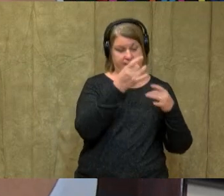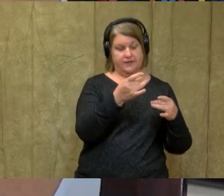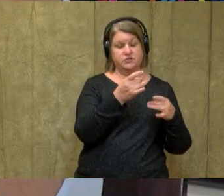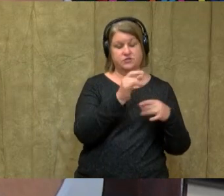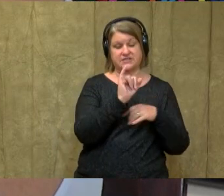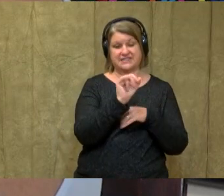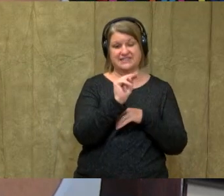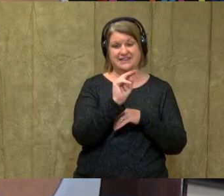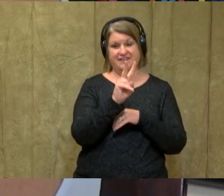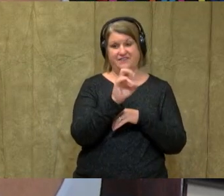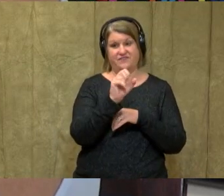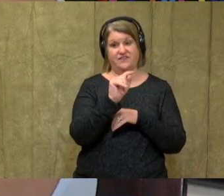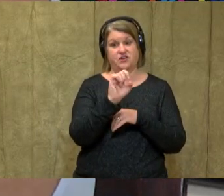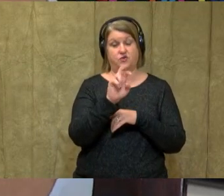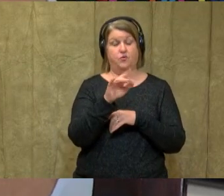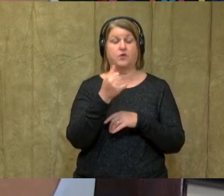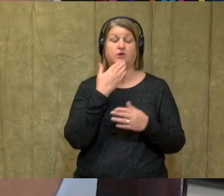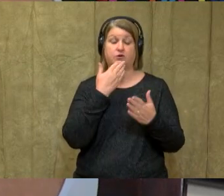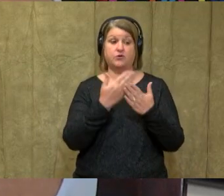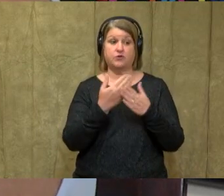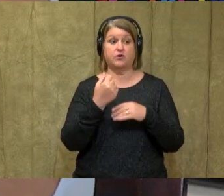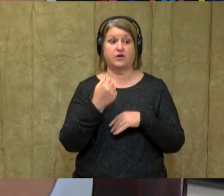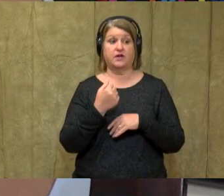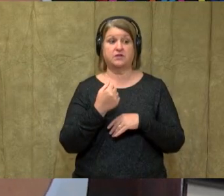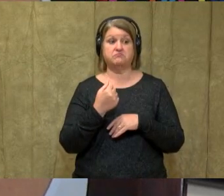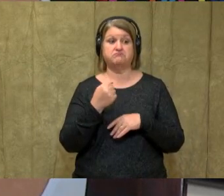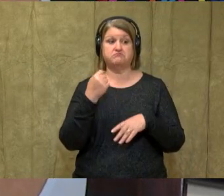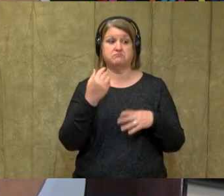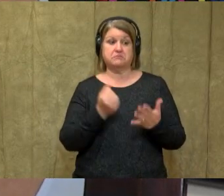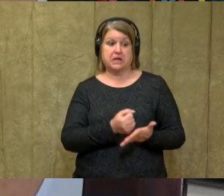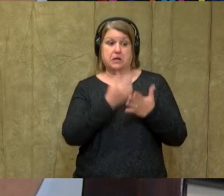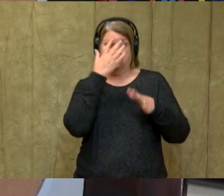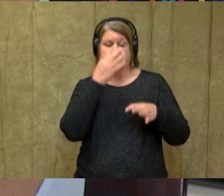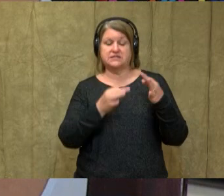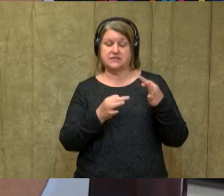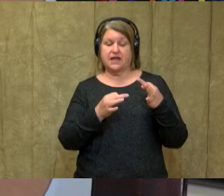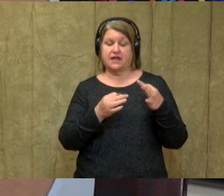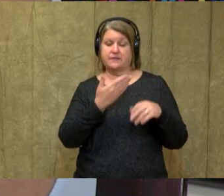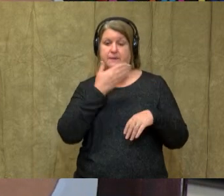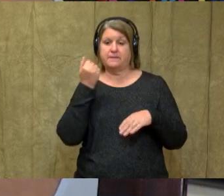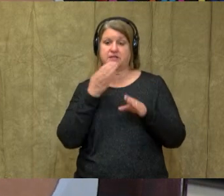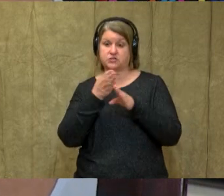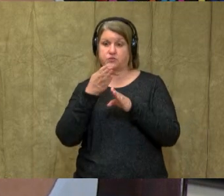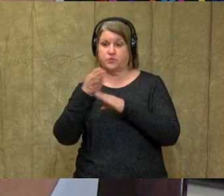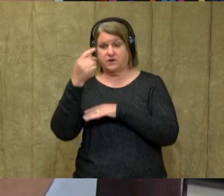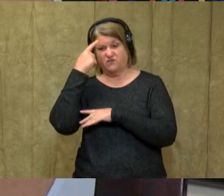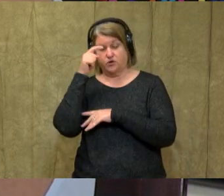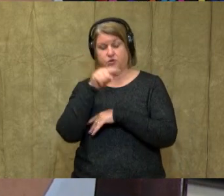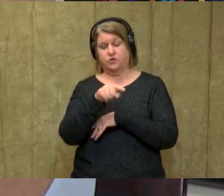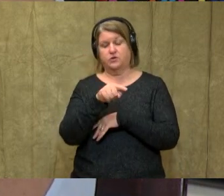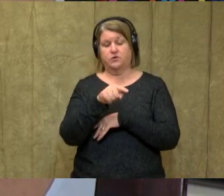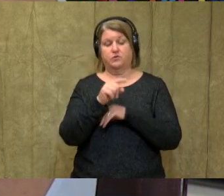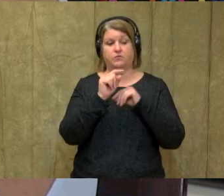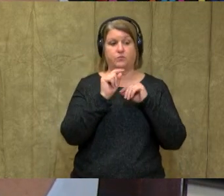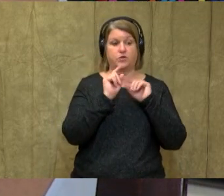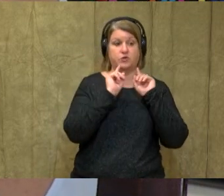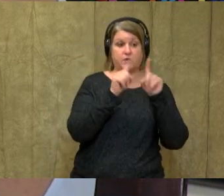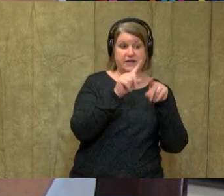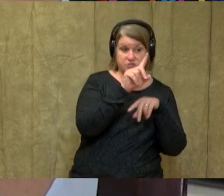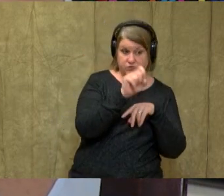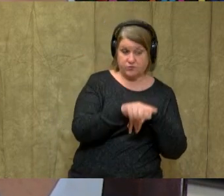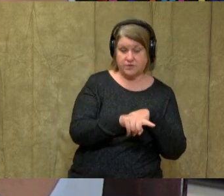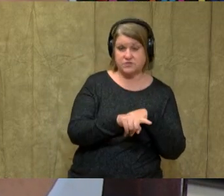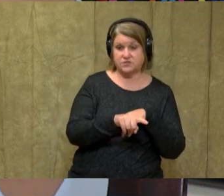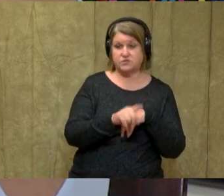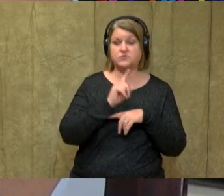gauges of the career that would be best suited for your interests. If you answer those questions truly,